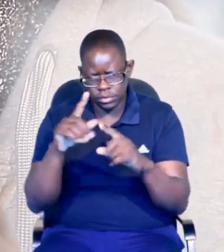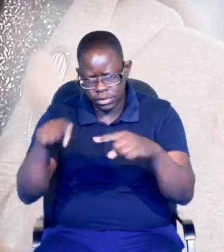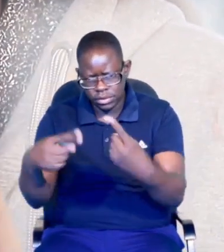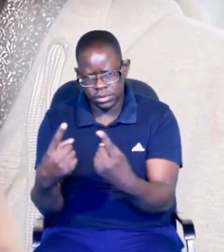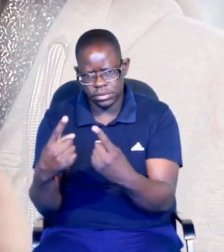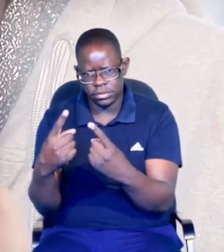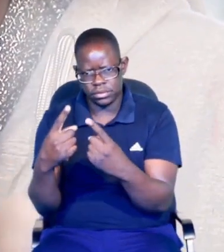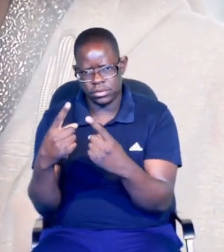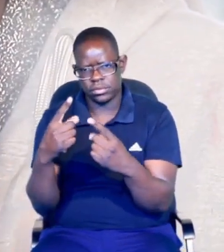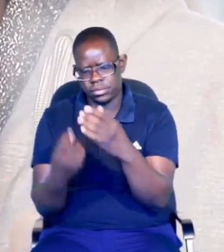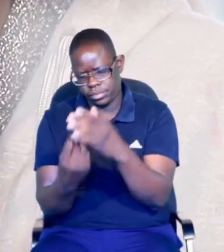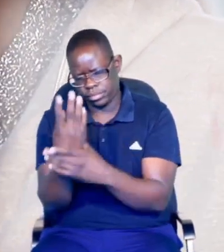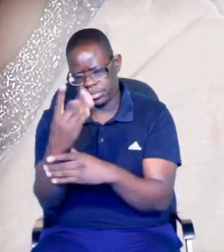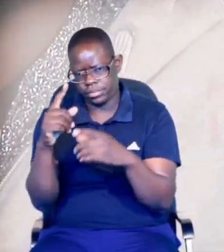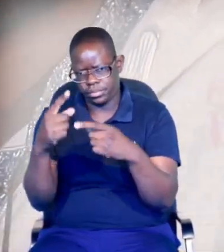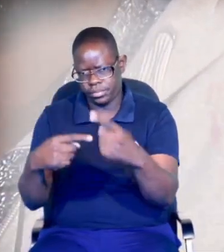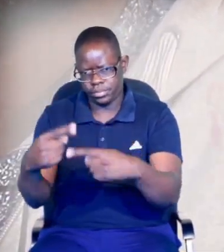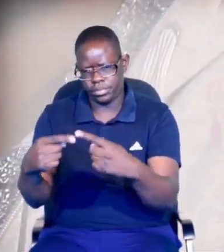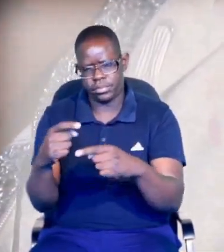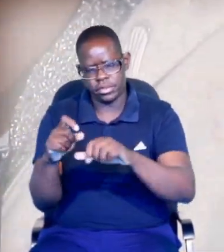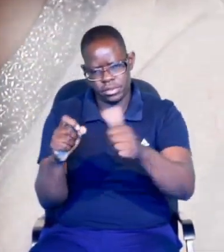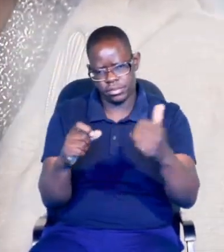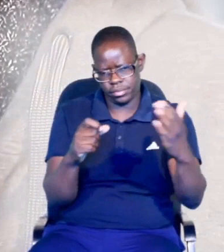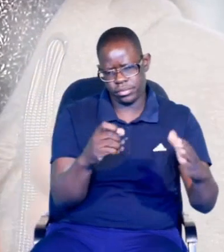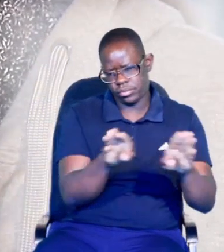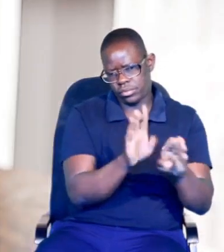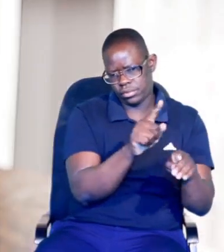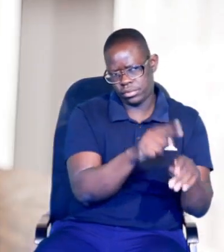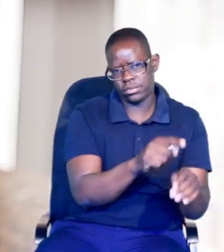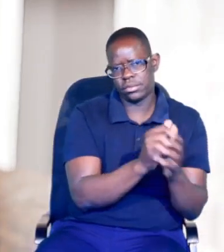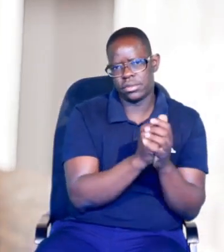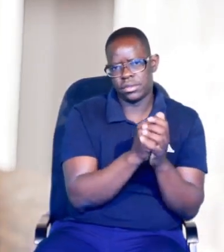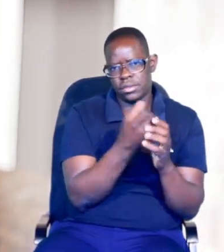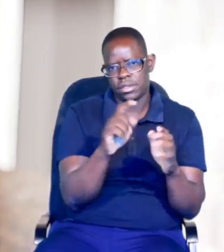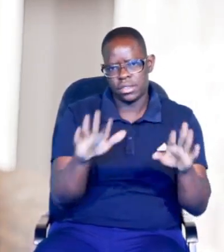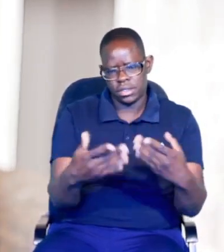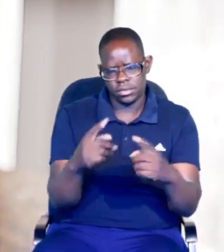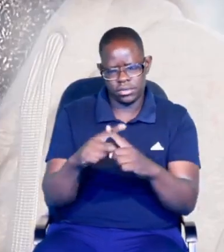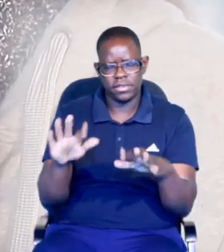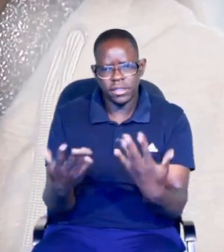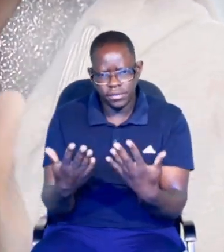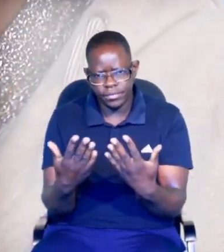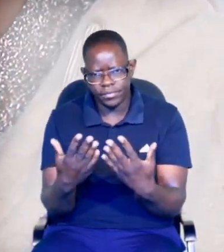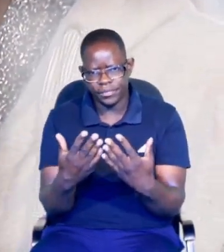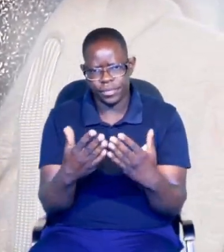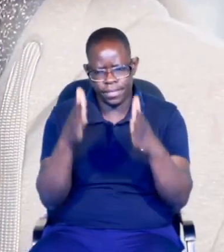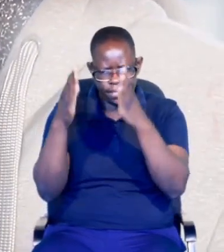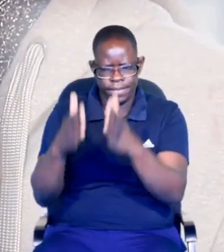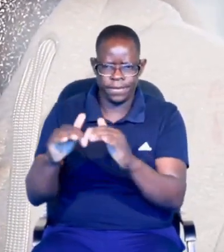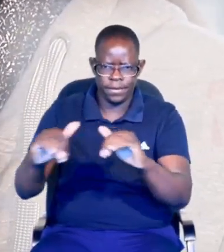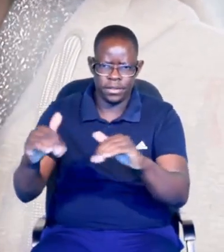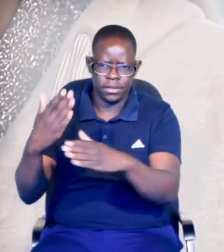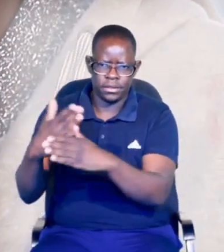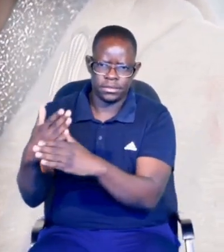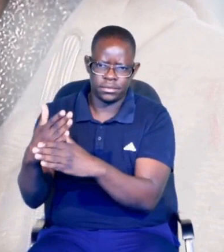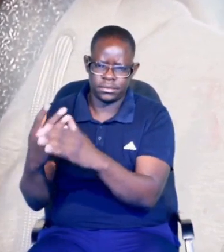aspect or part of the production process, leaving other jobs for other people that are good at them. And how is division of labor different? Division of labor, on the other hand,